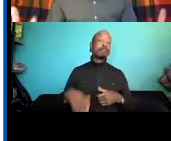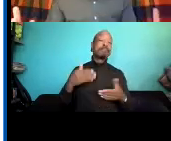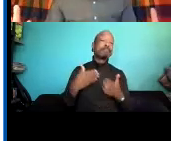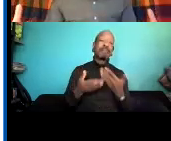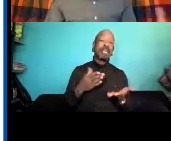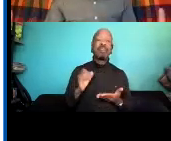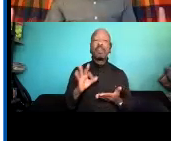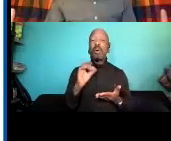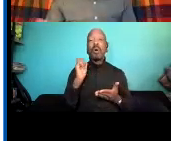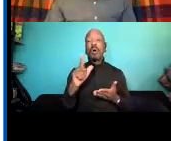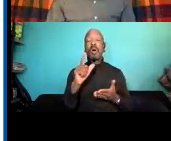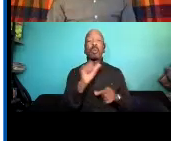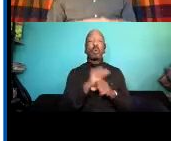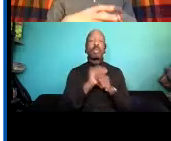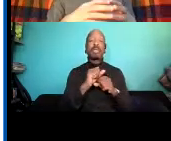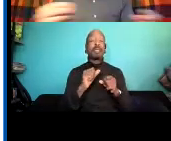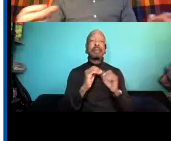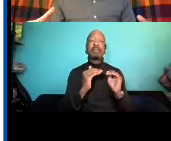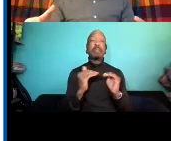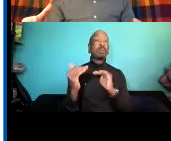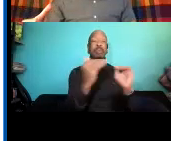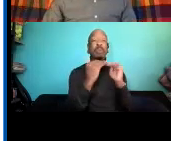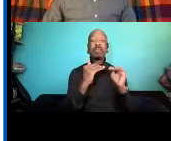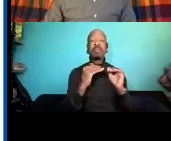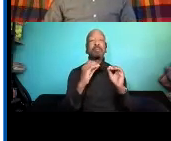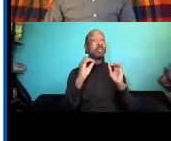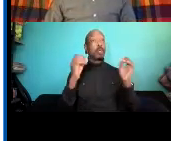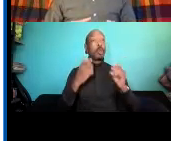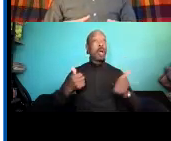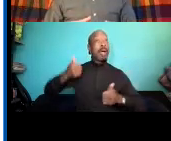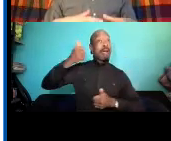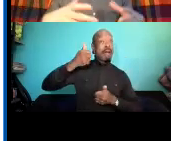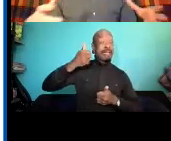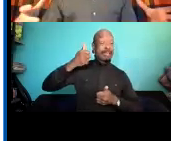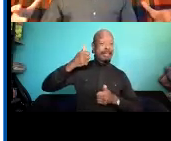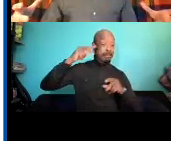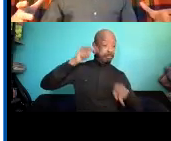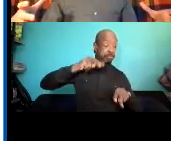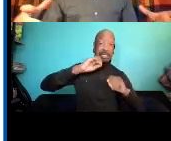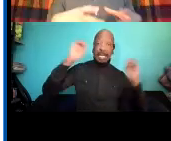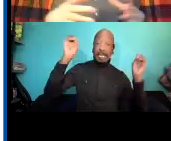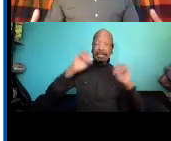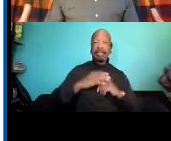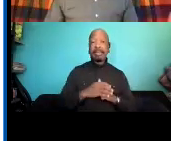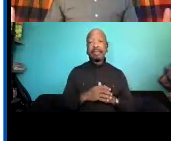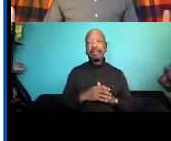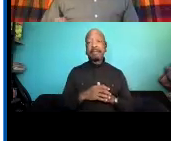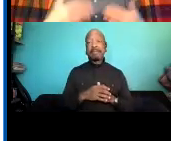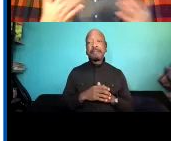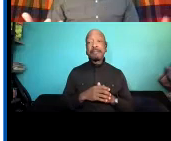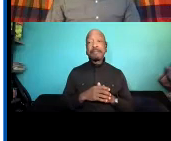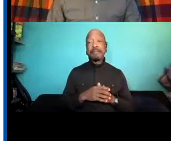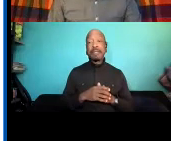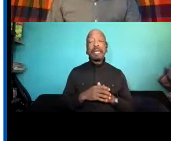all working cooperatively and there's no hierarchy, that you are not an employee. It's